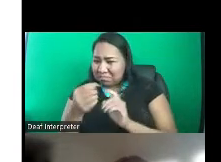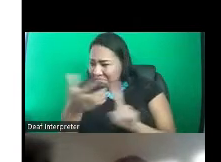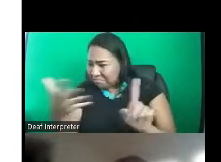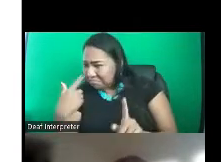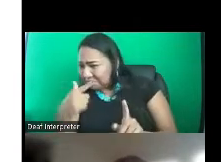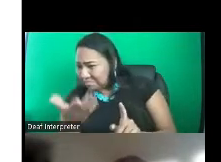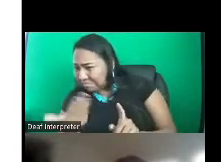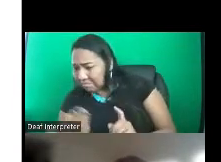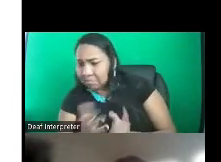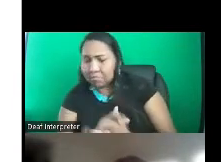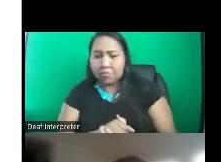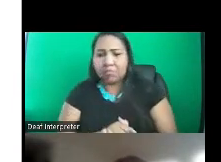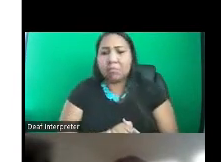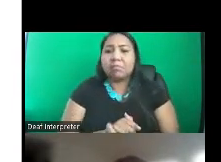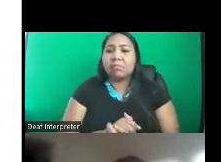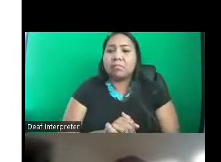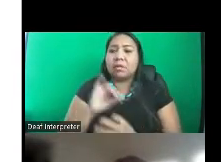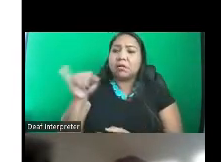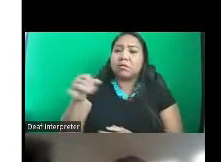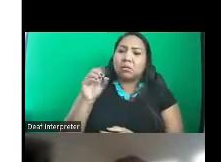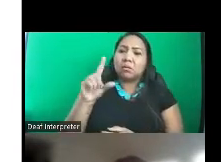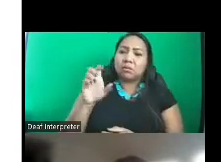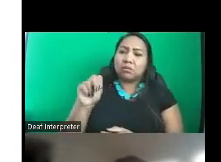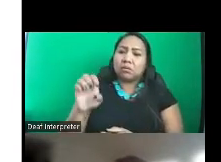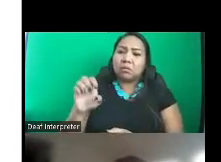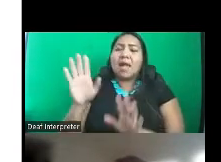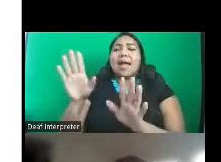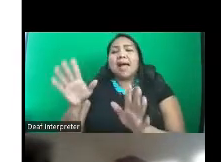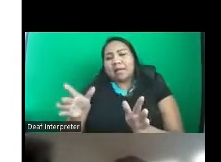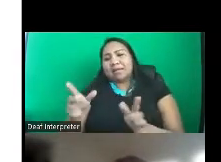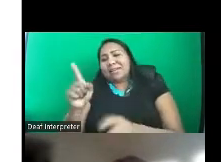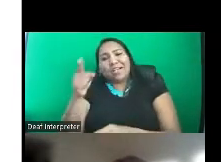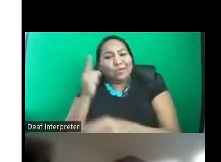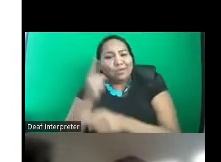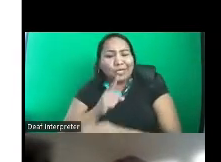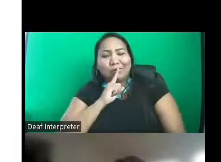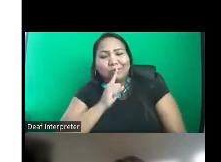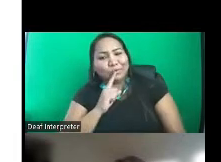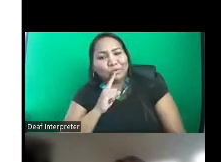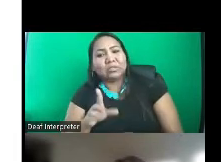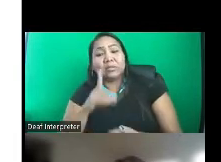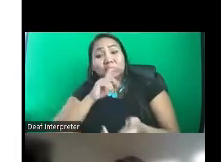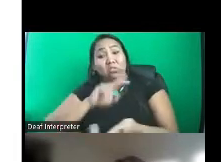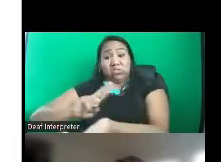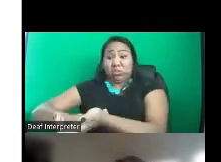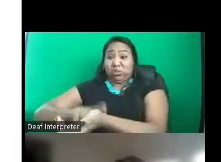I too, this is, nursing is my second career. And so I started,